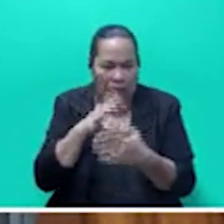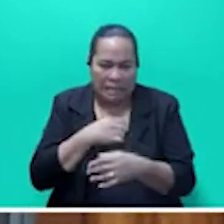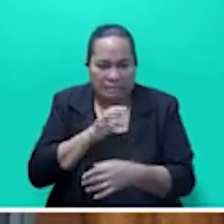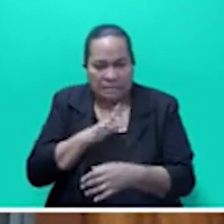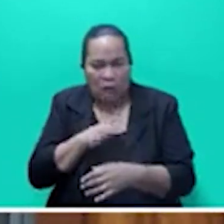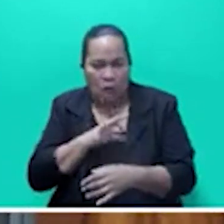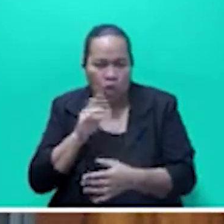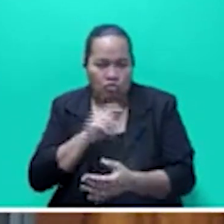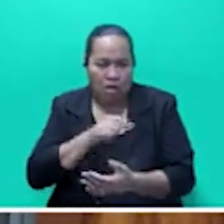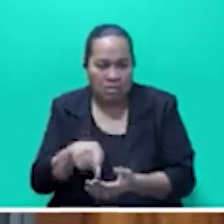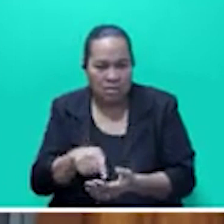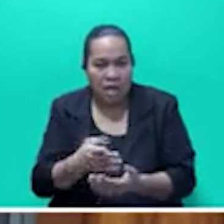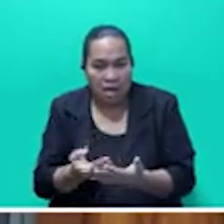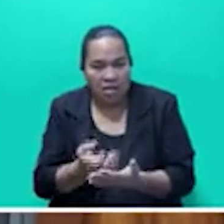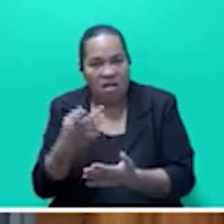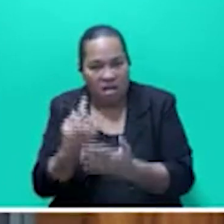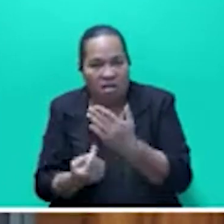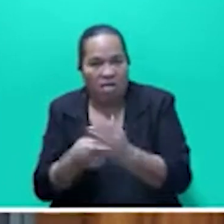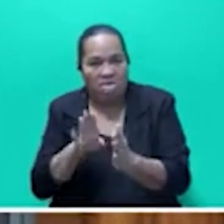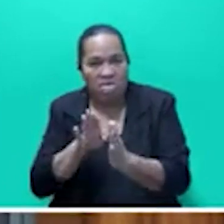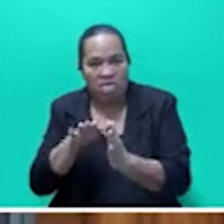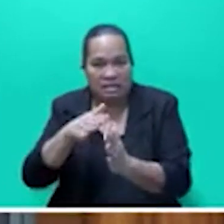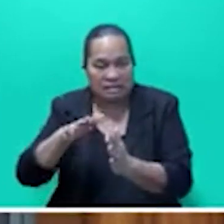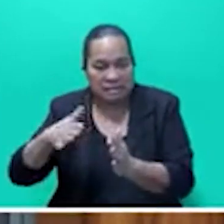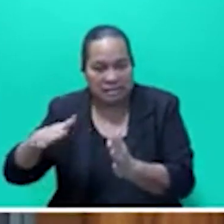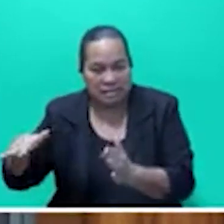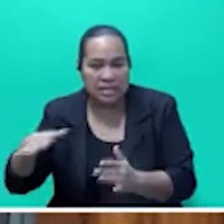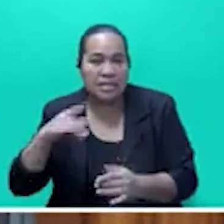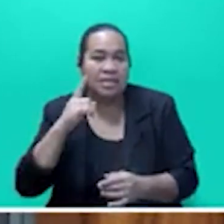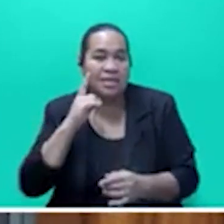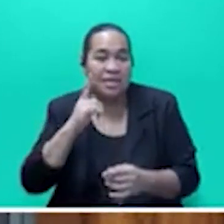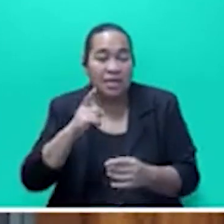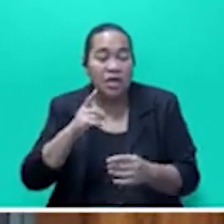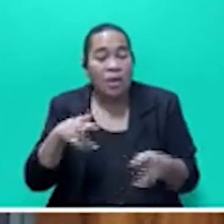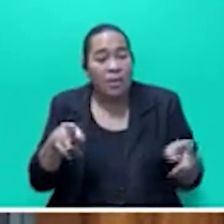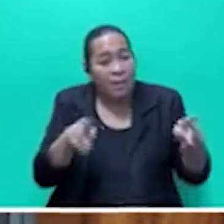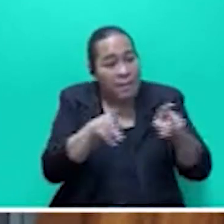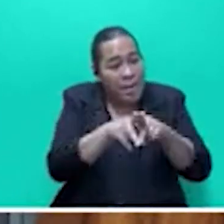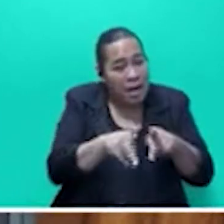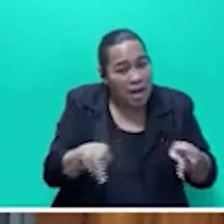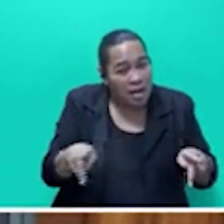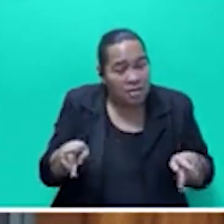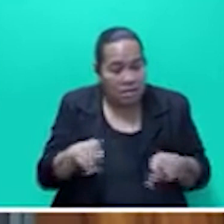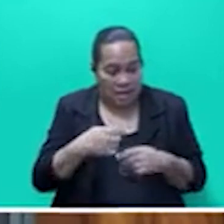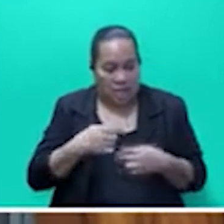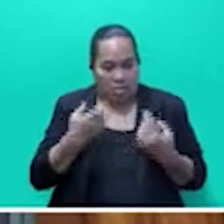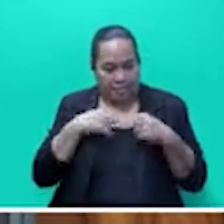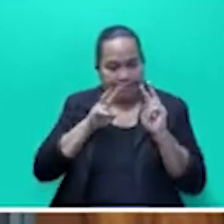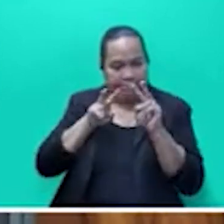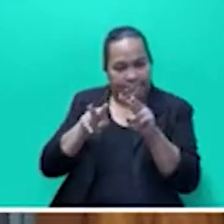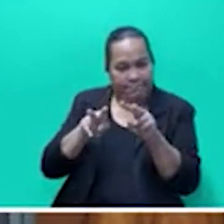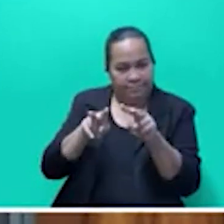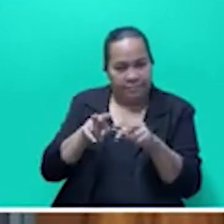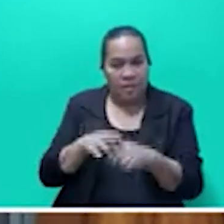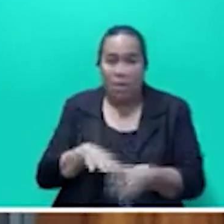economy. The Vendant and deviation from the Constitution is something that our multilateral partners will watch with interest. We all have to